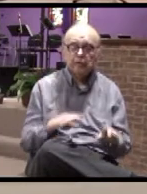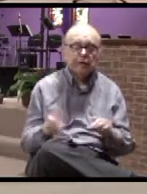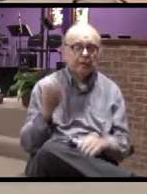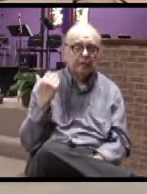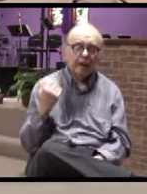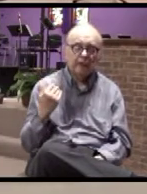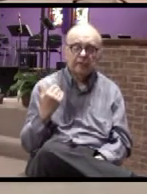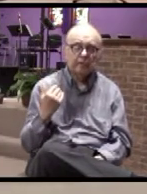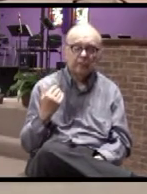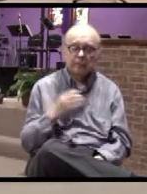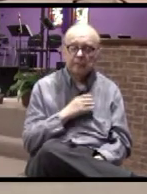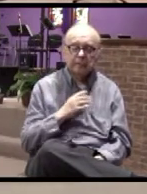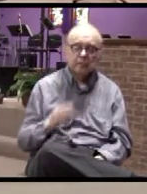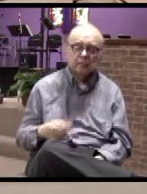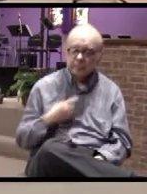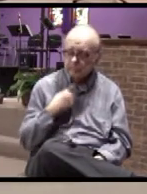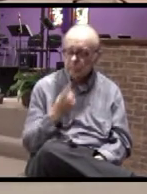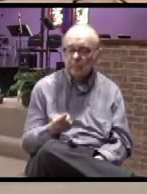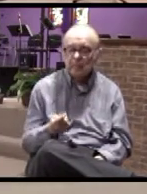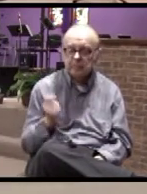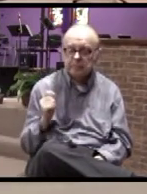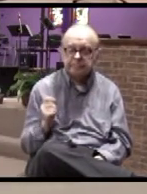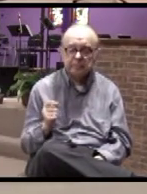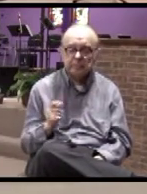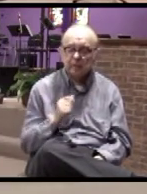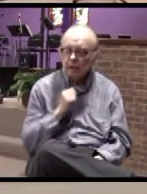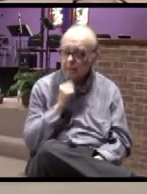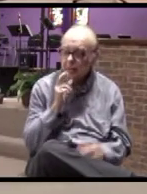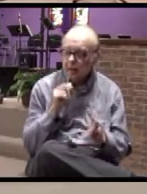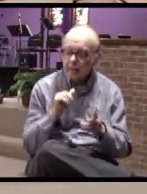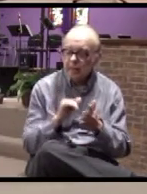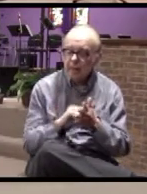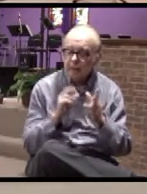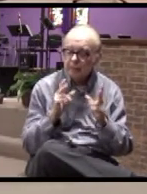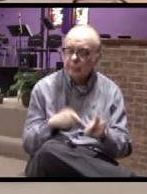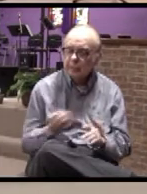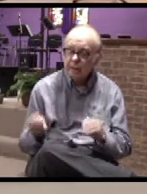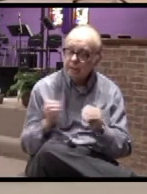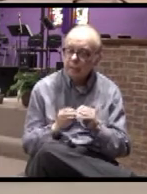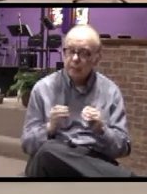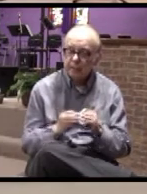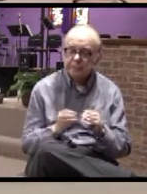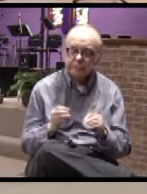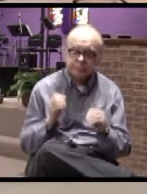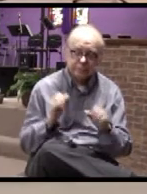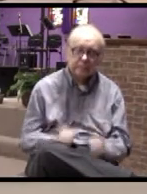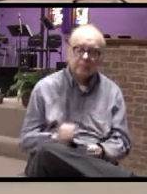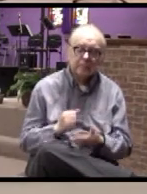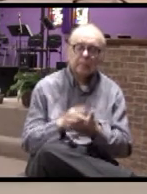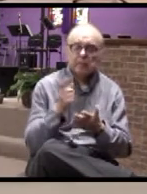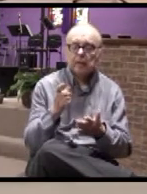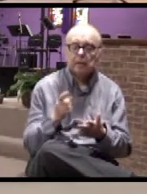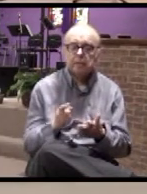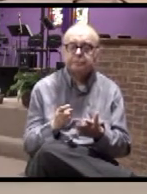and Christ is trying to tell you you're not that person anymore. I can help